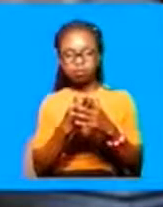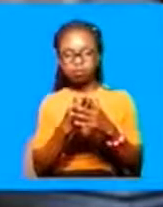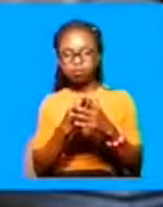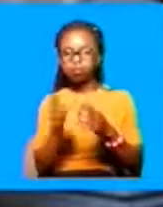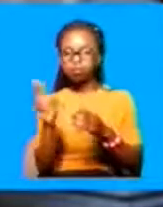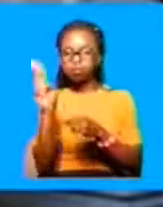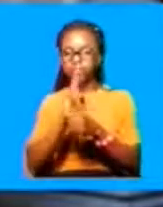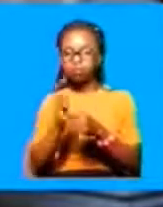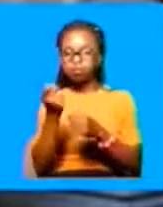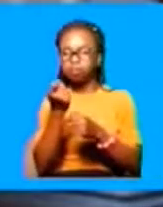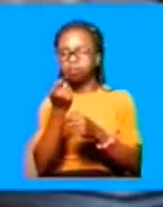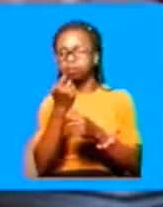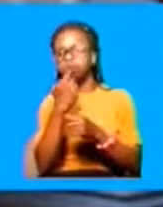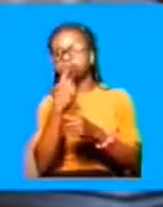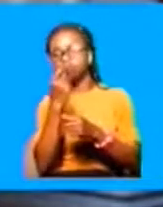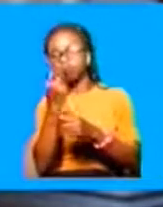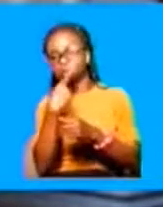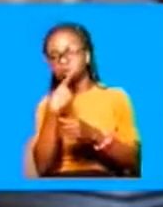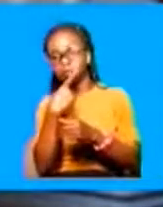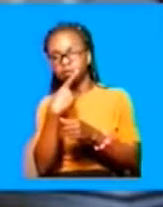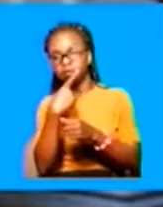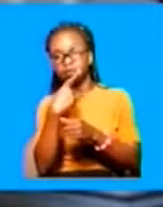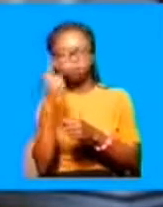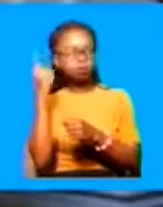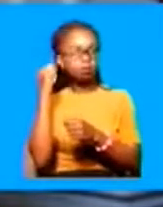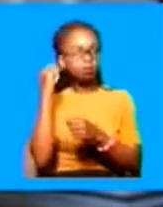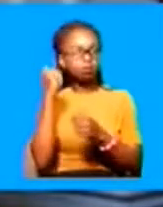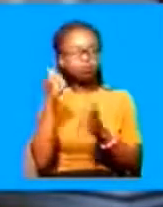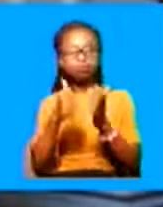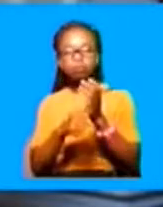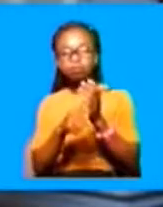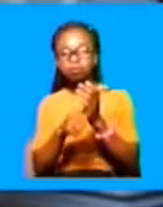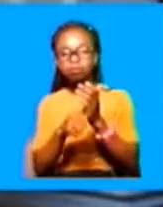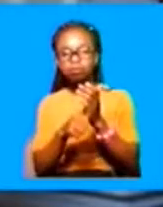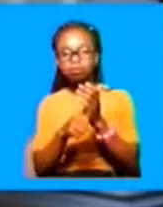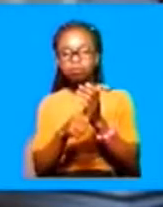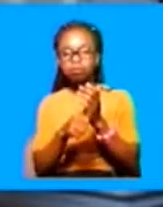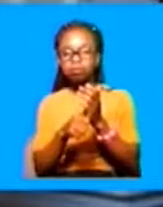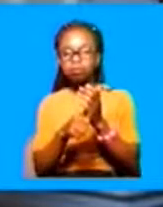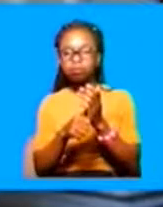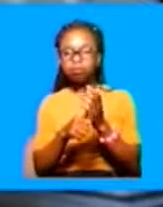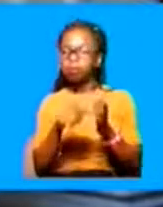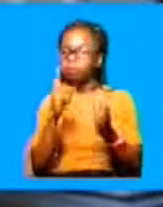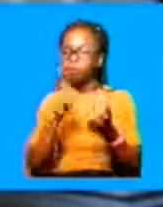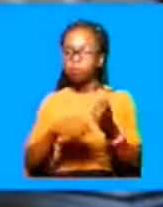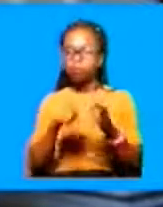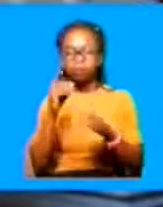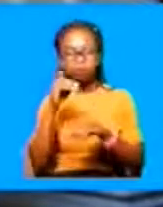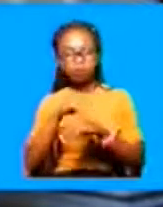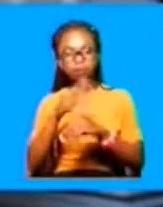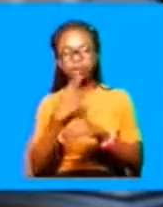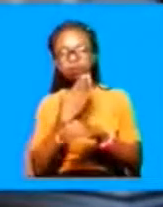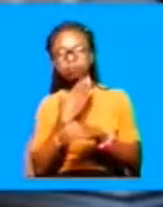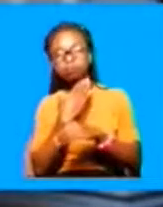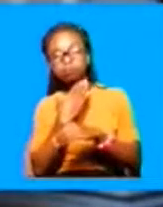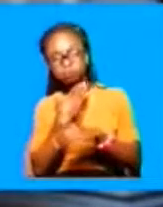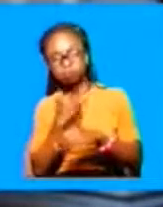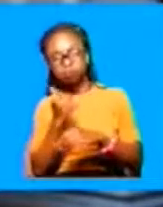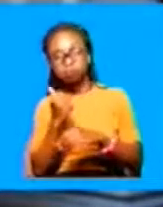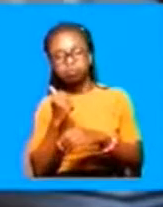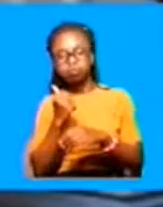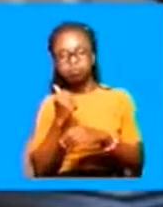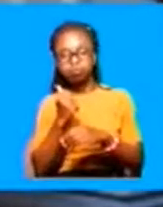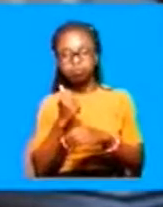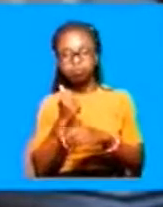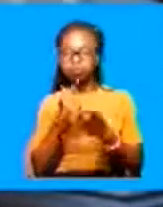yath, kata bende yath nigi that effect mar koso winjo wach nendo, but intention ma daktari sechego kata dwaro mar maduong' en